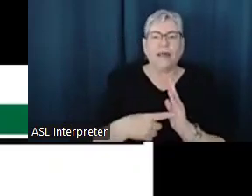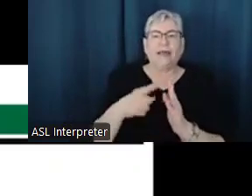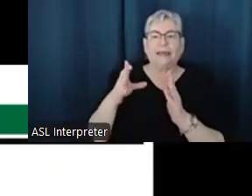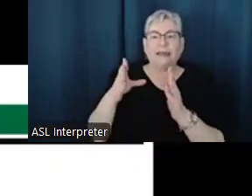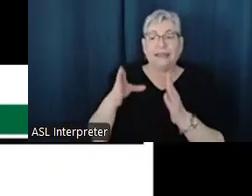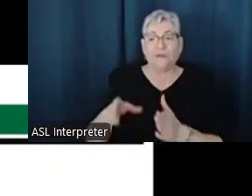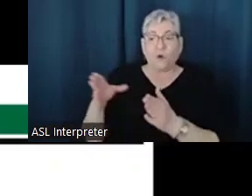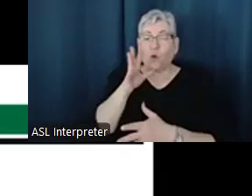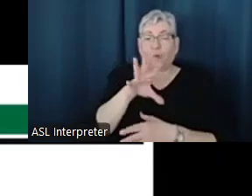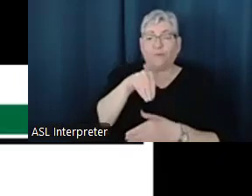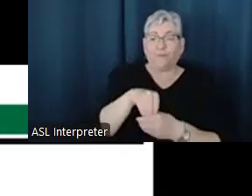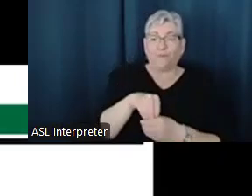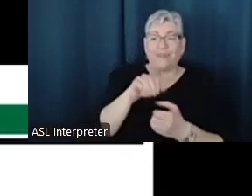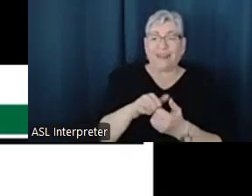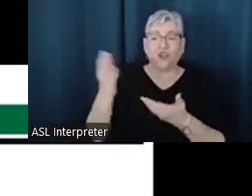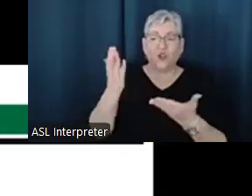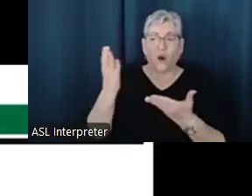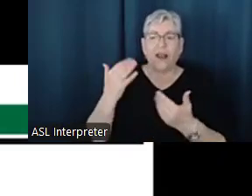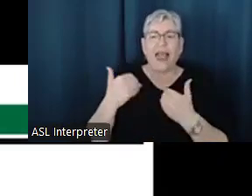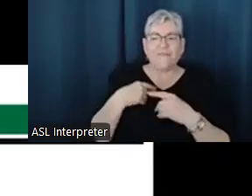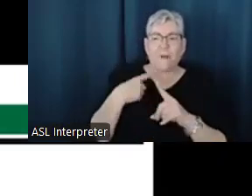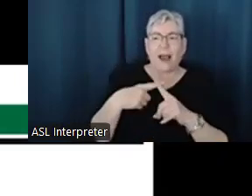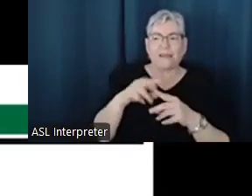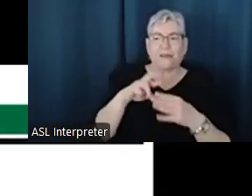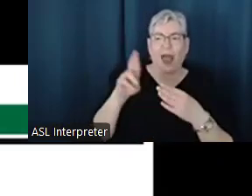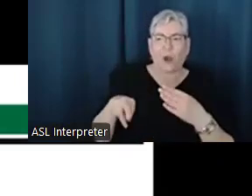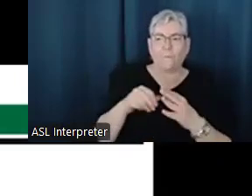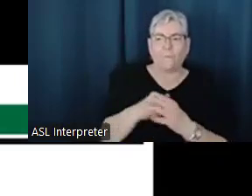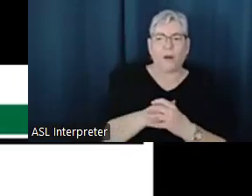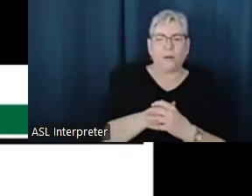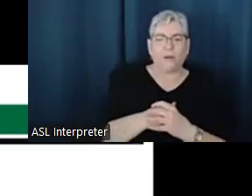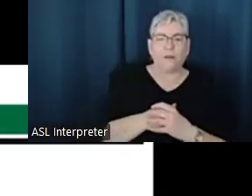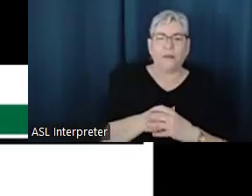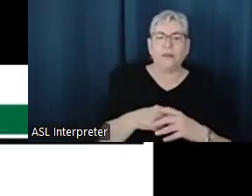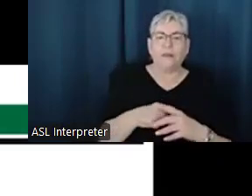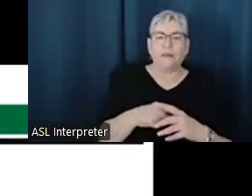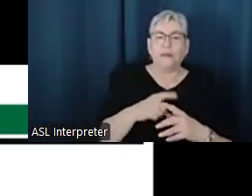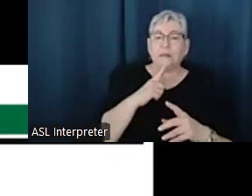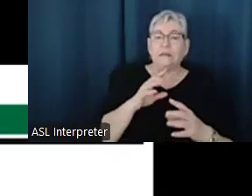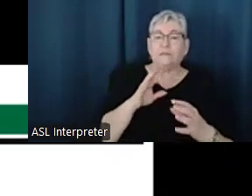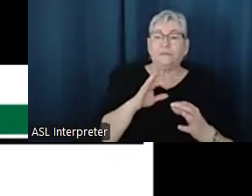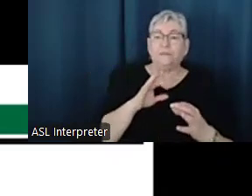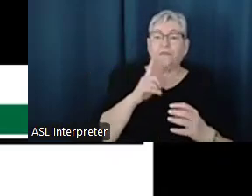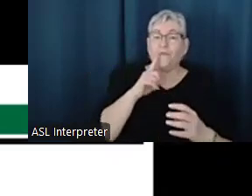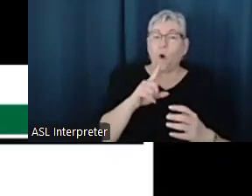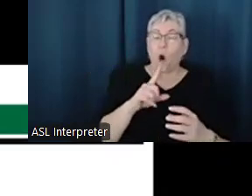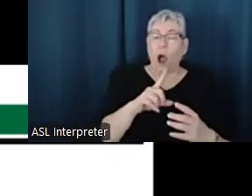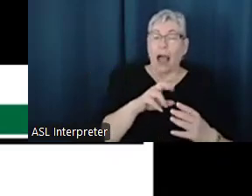service have positive outcomes, specifically positive outcomes for empathy and desire for future